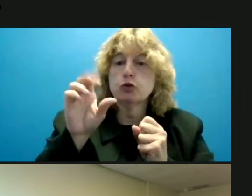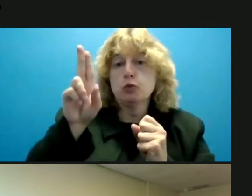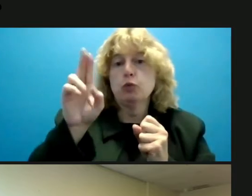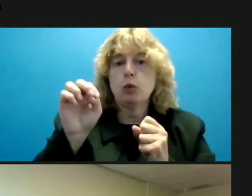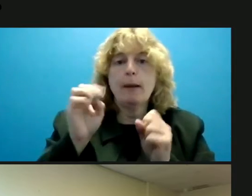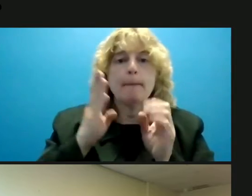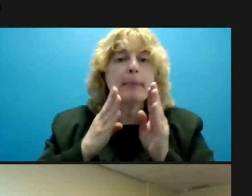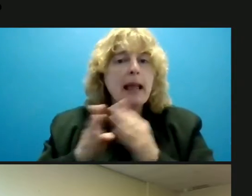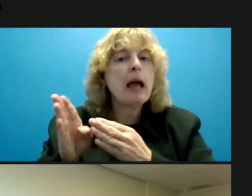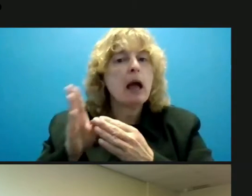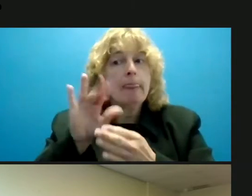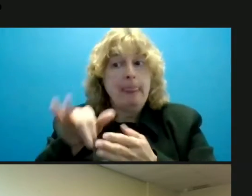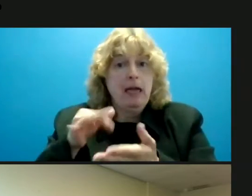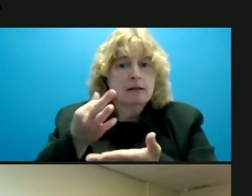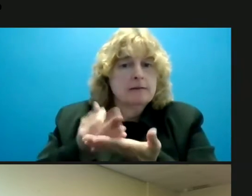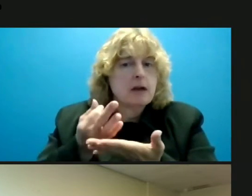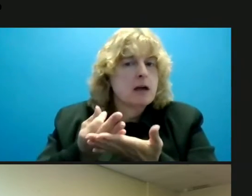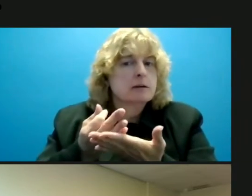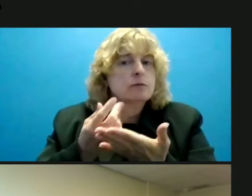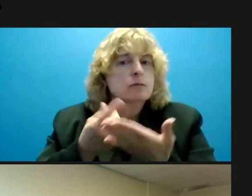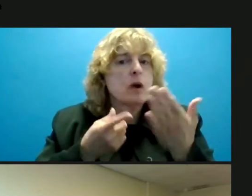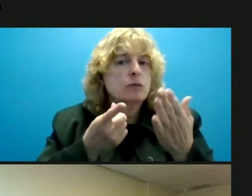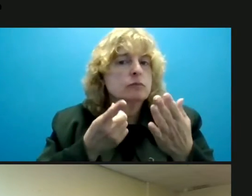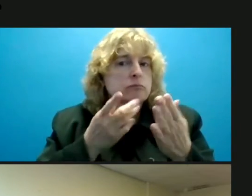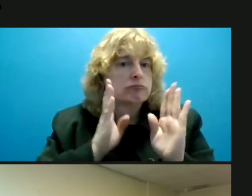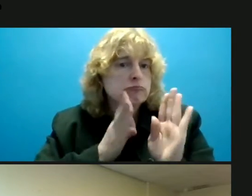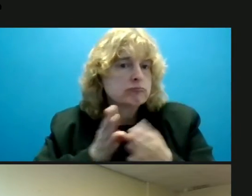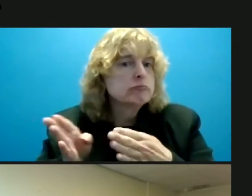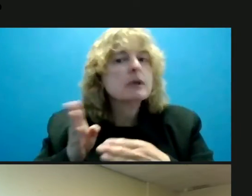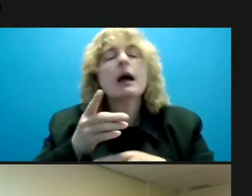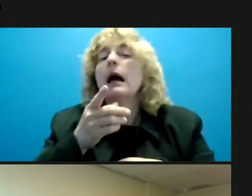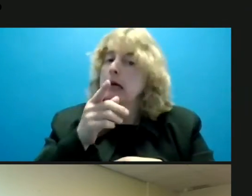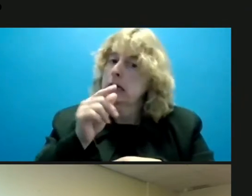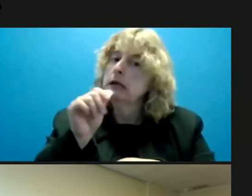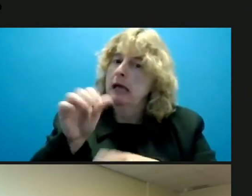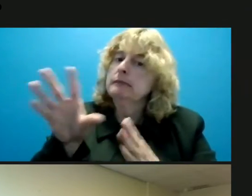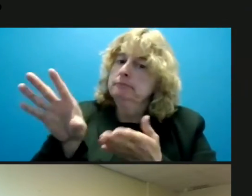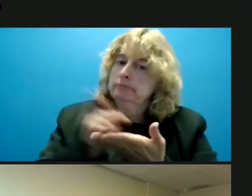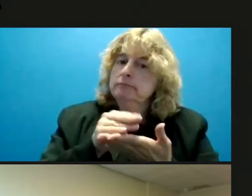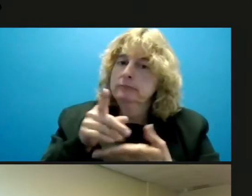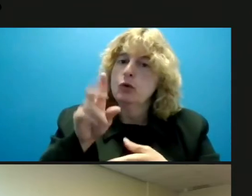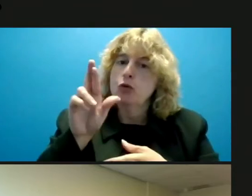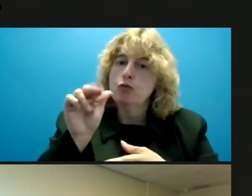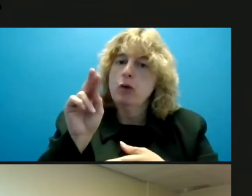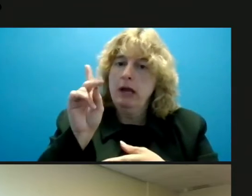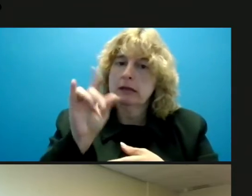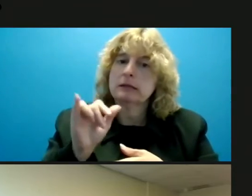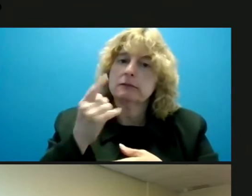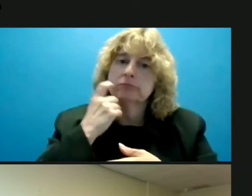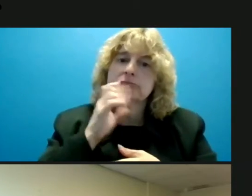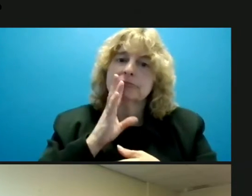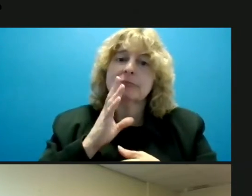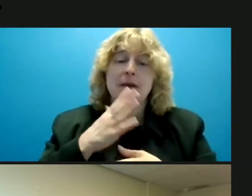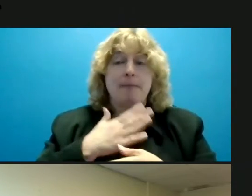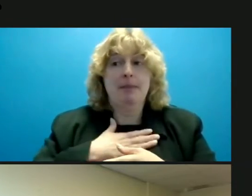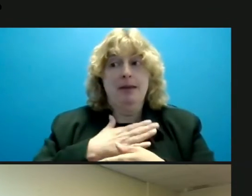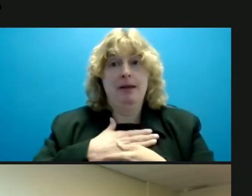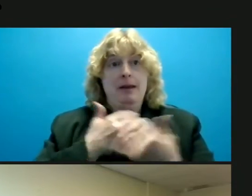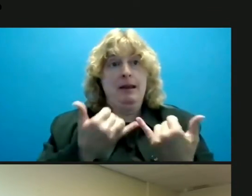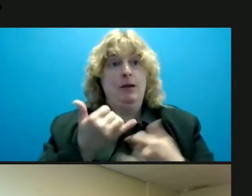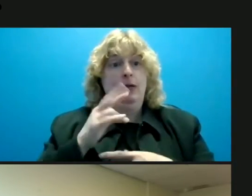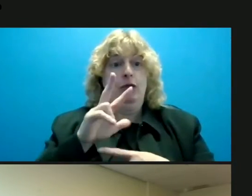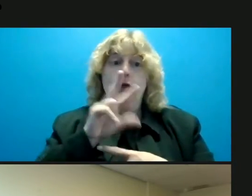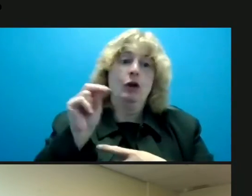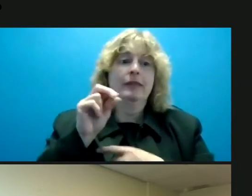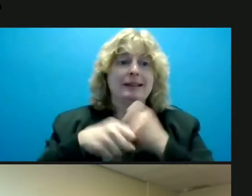definitely echo what Randy shared, you know, coming up about on my 30th year in public education. I